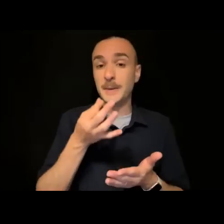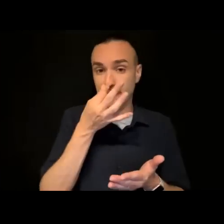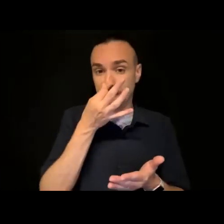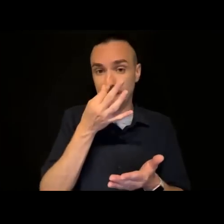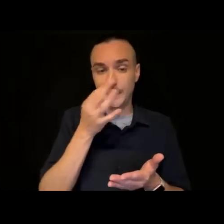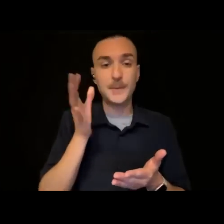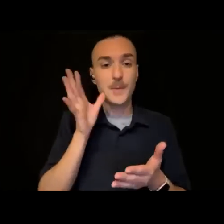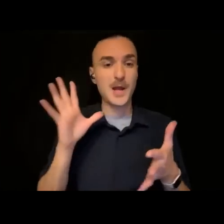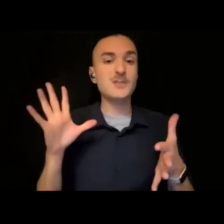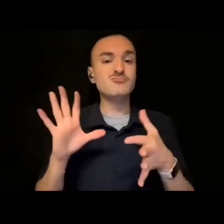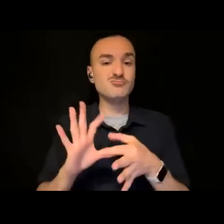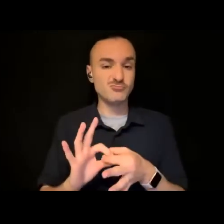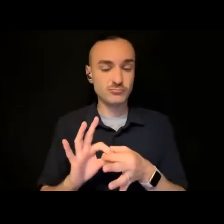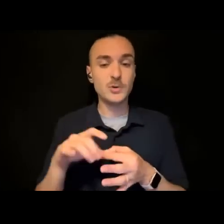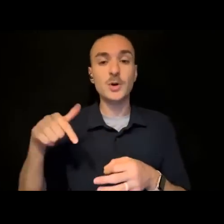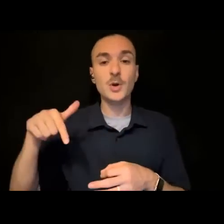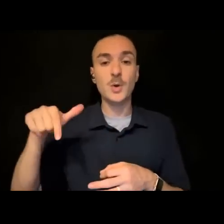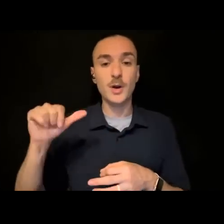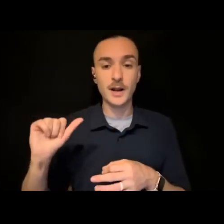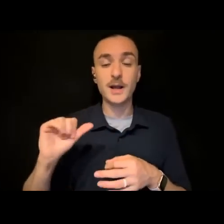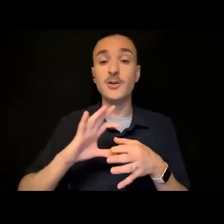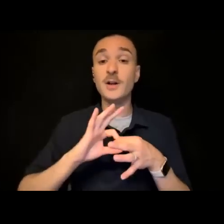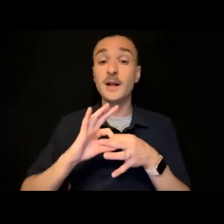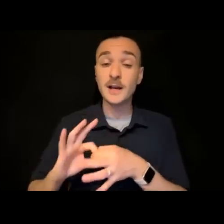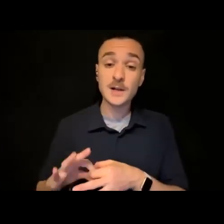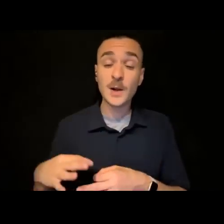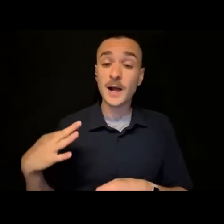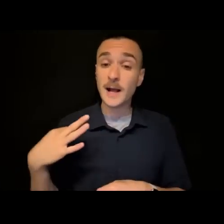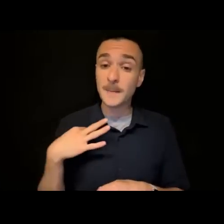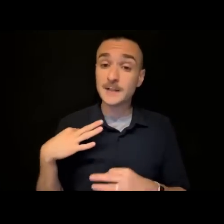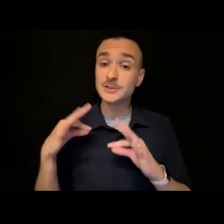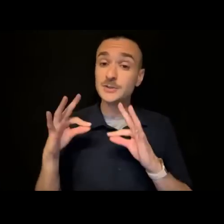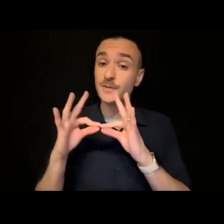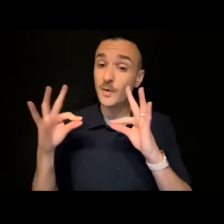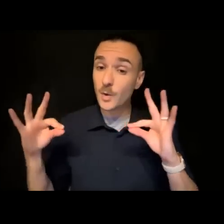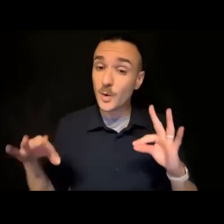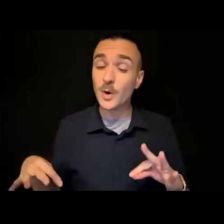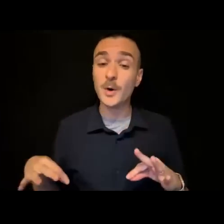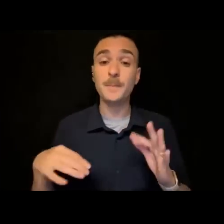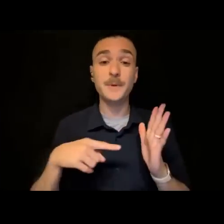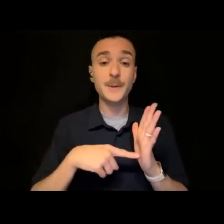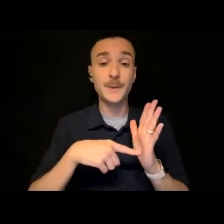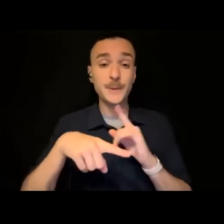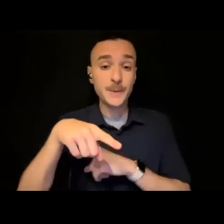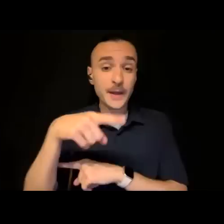you've submitted related to application forms, due dates, the review